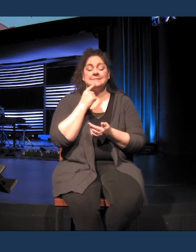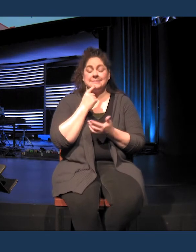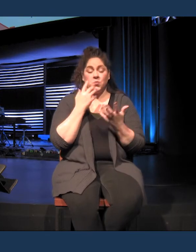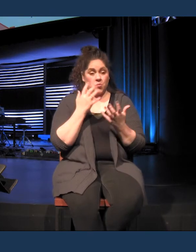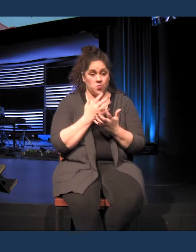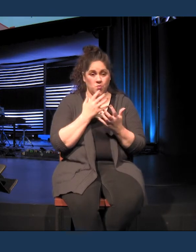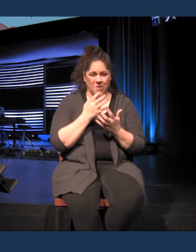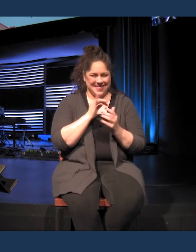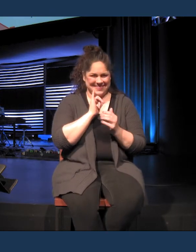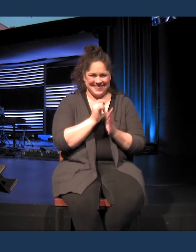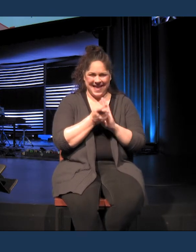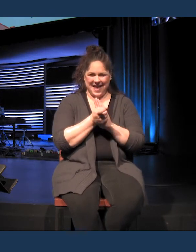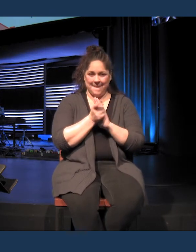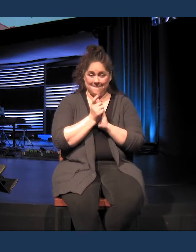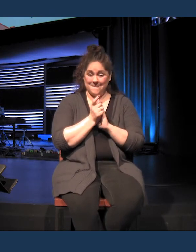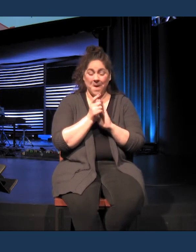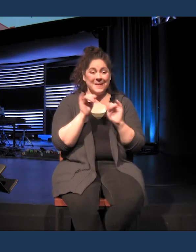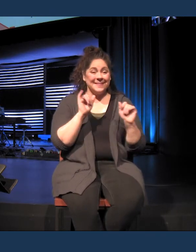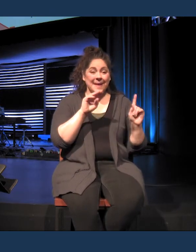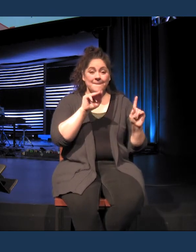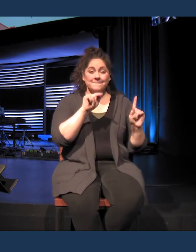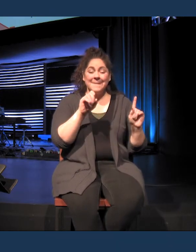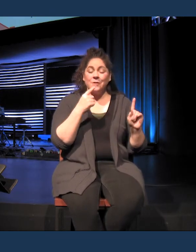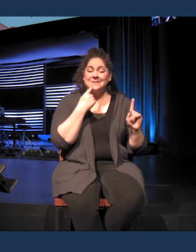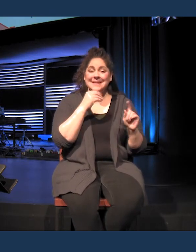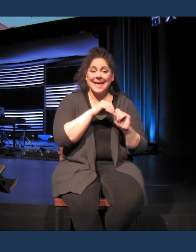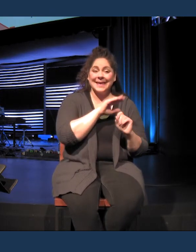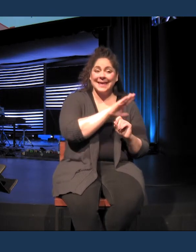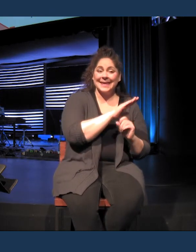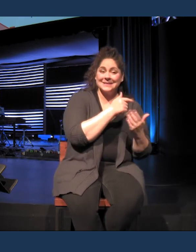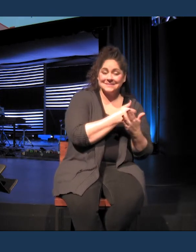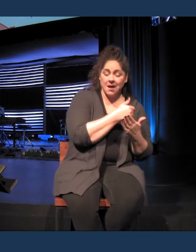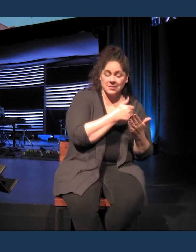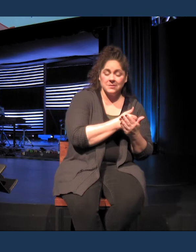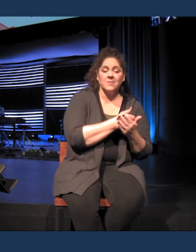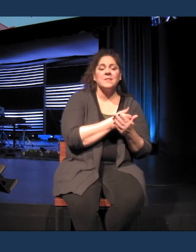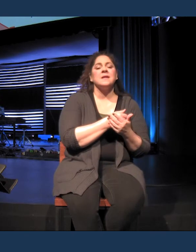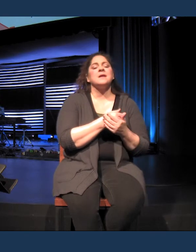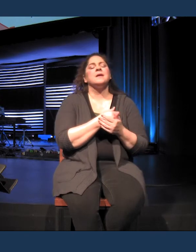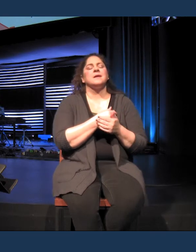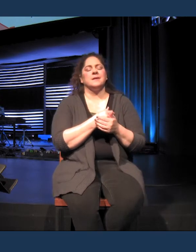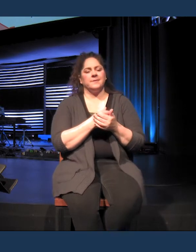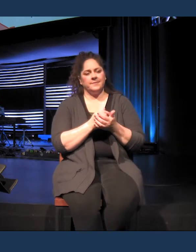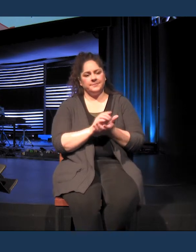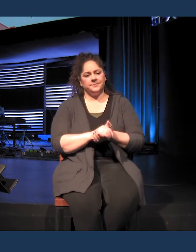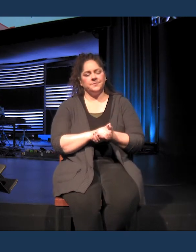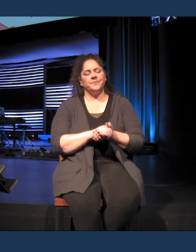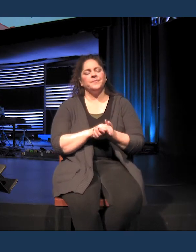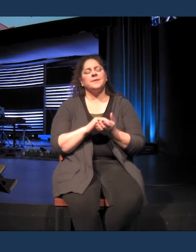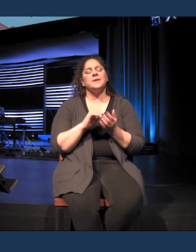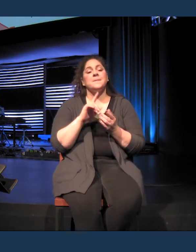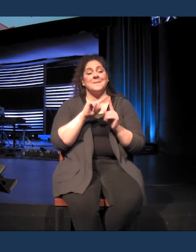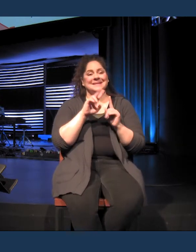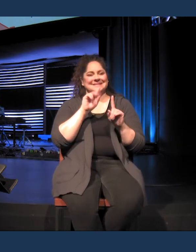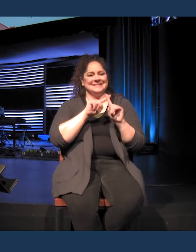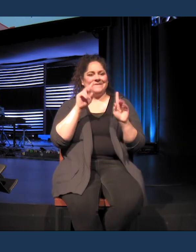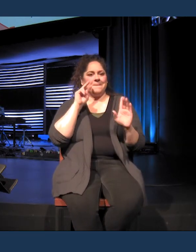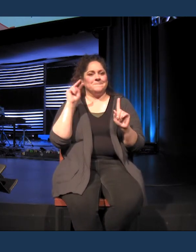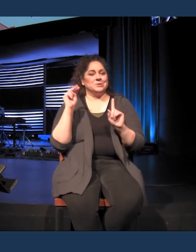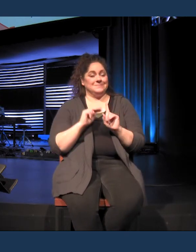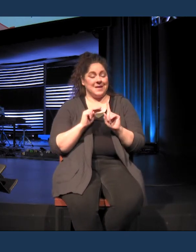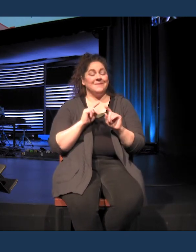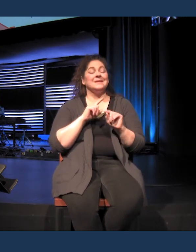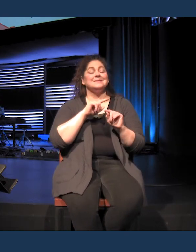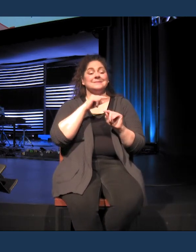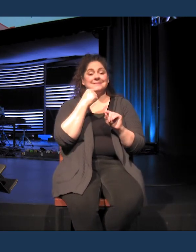this same moment that Matthew captured. It just gives a new or a different perspective on what took place,